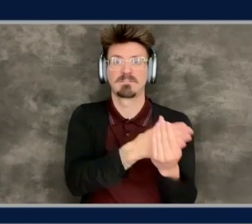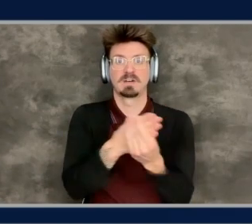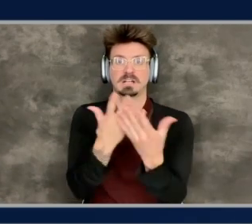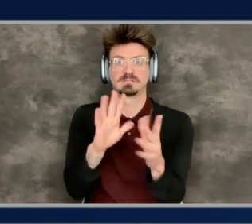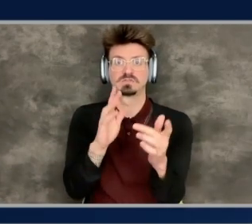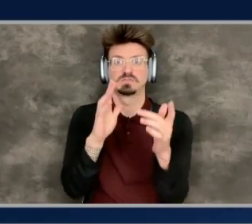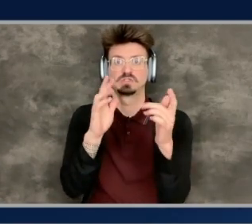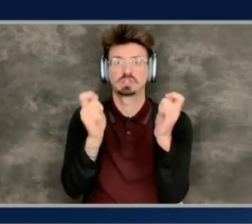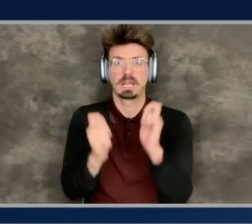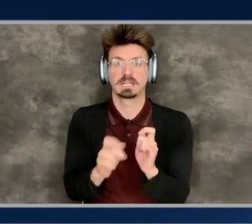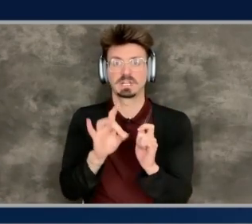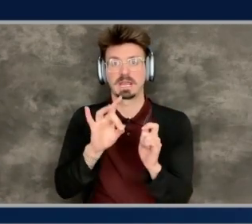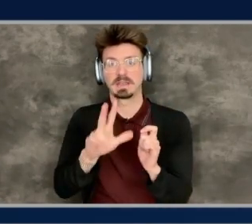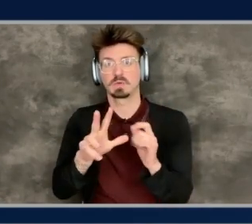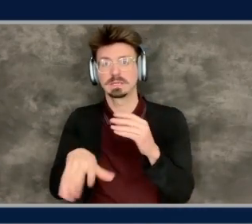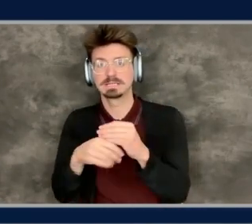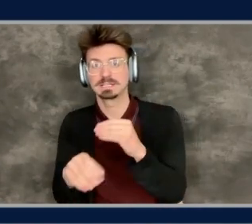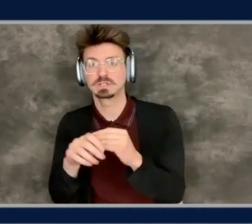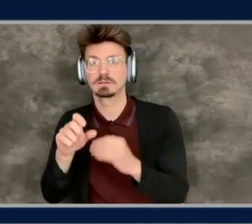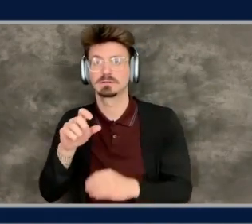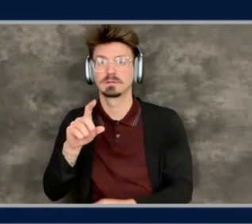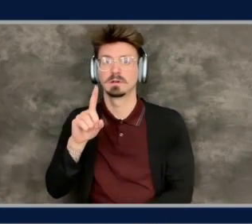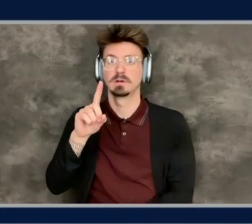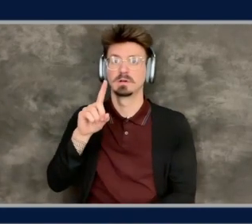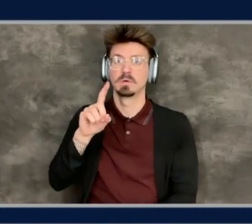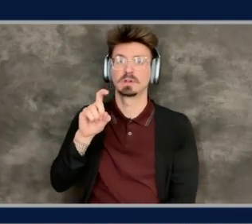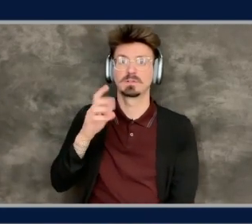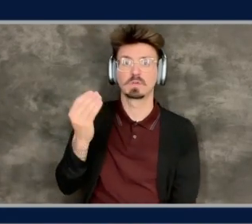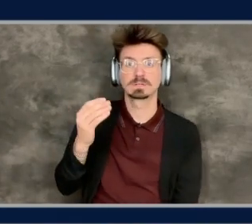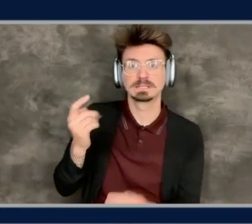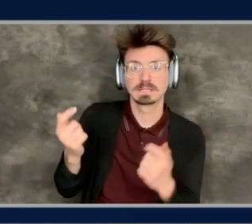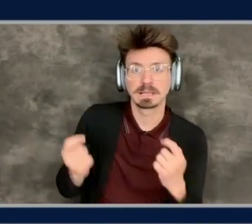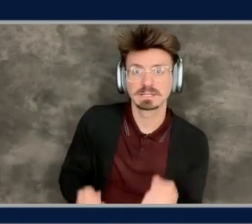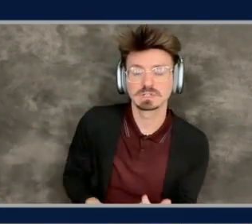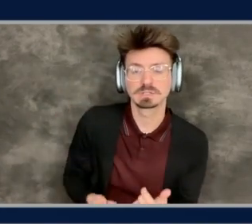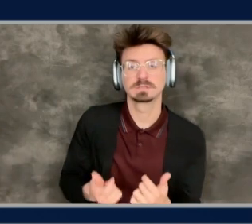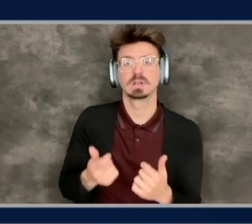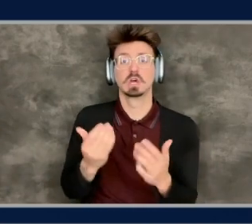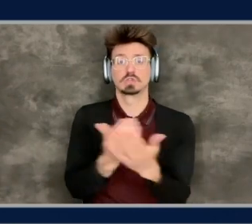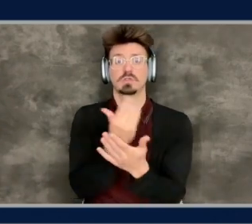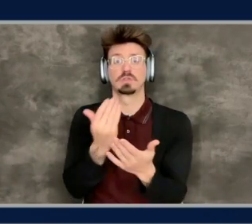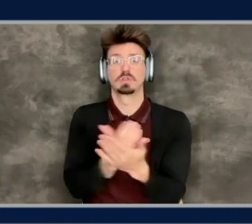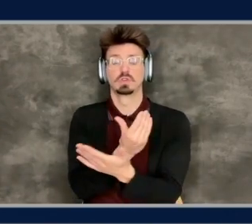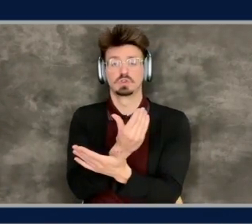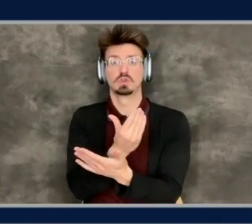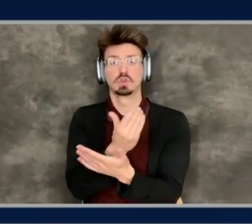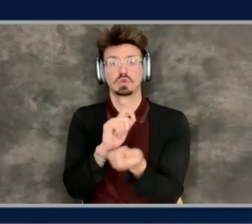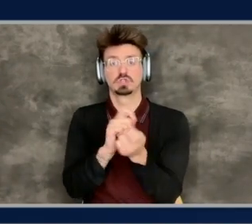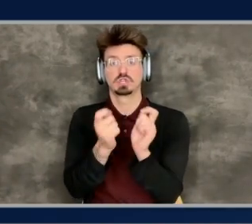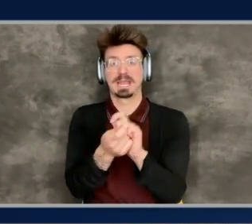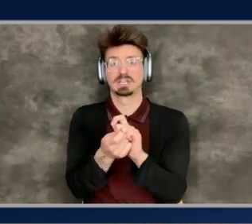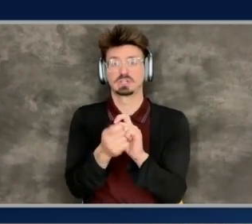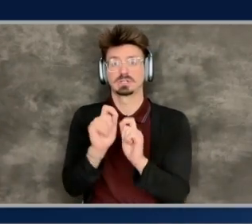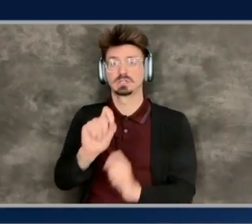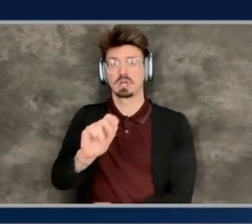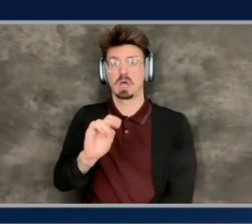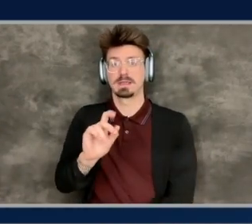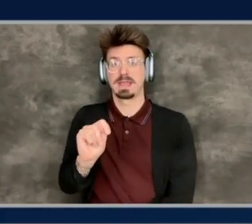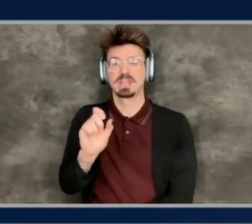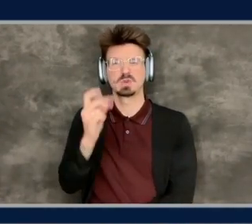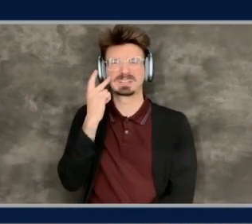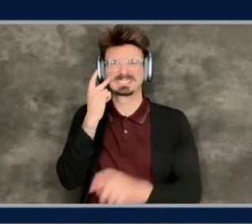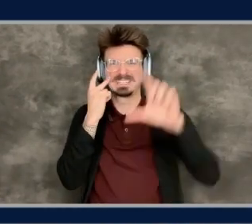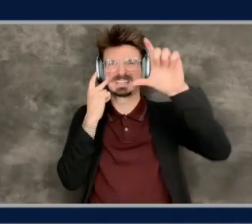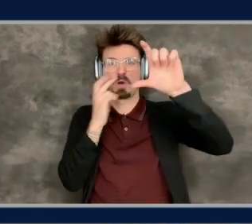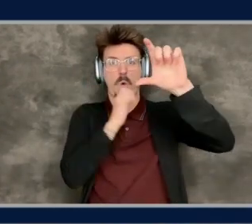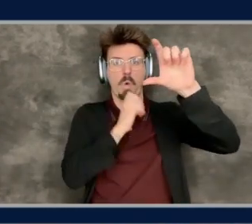see the older version had .NET 6, and the newer changes are .NET 8. So you can see the diff of all the changes that happened, and this is